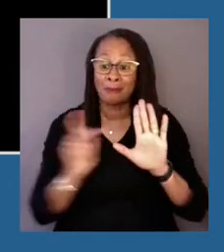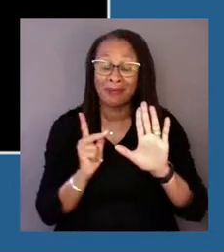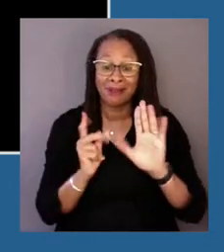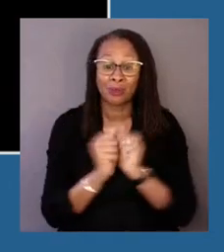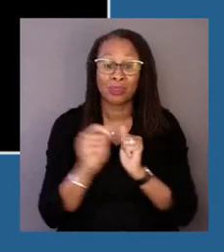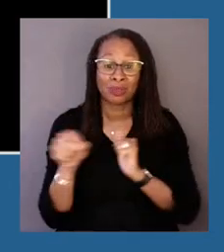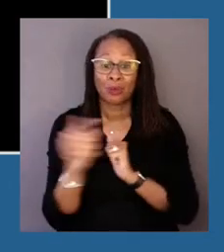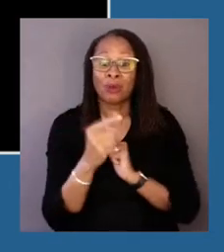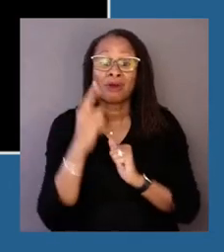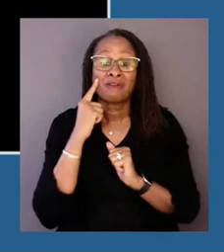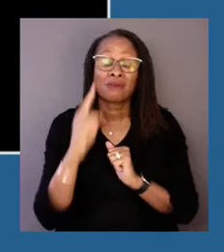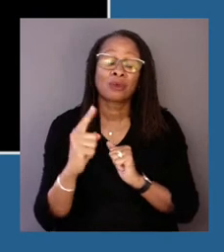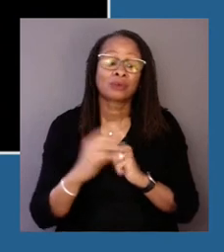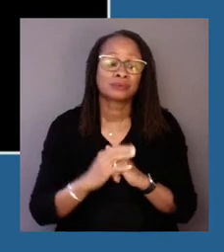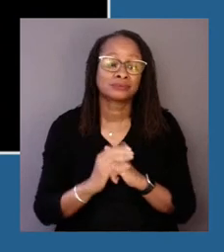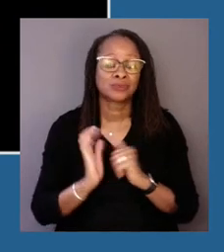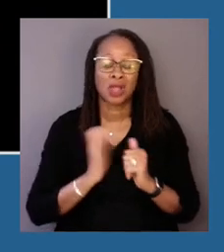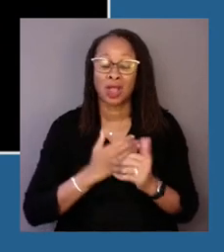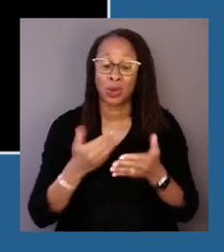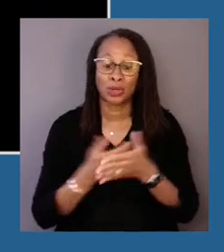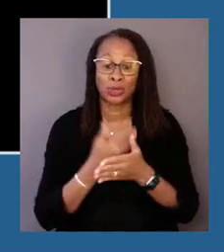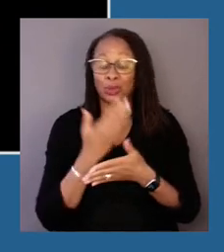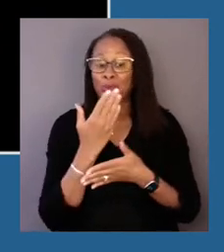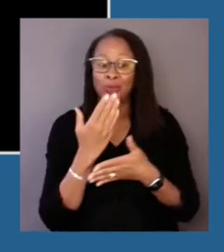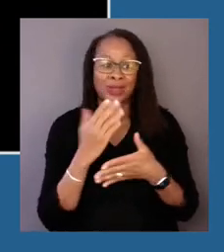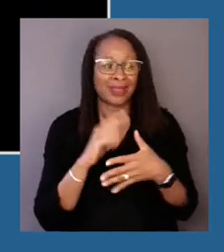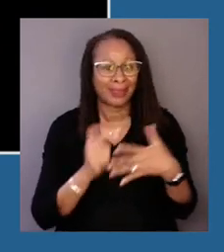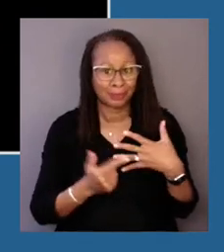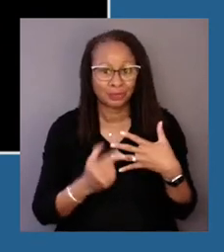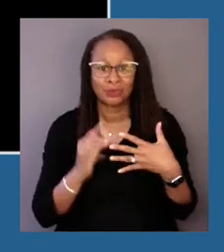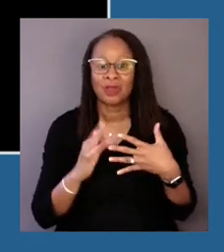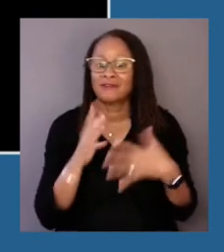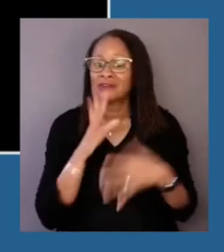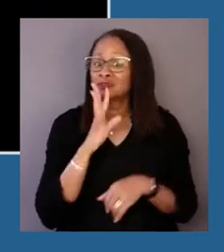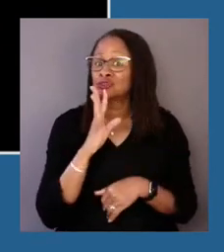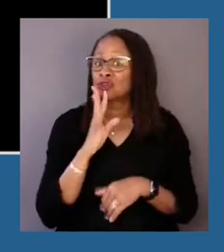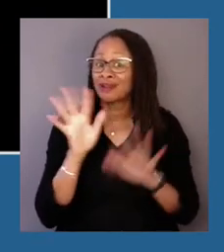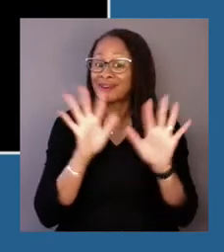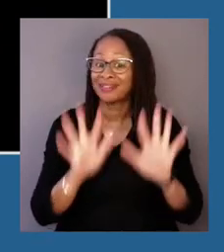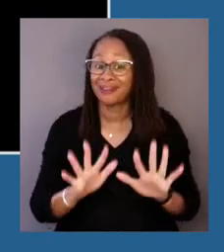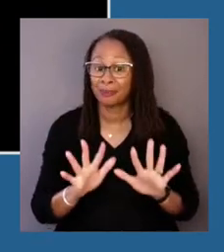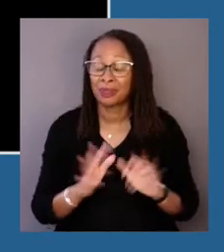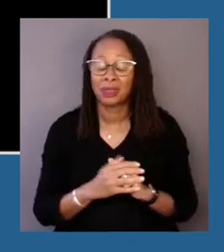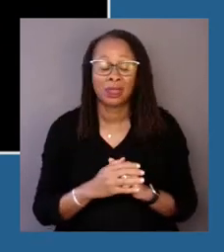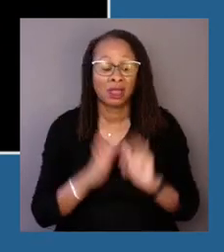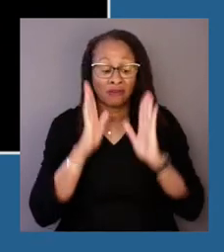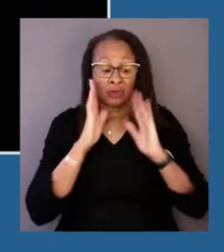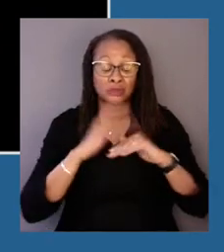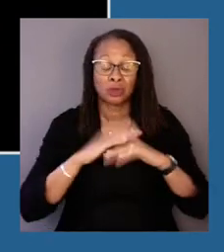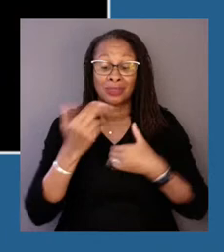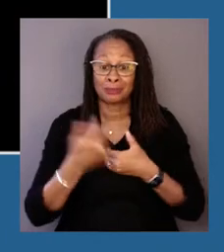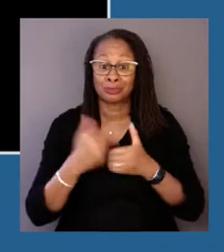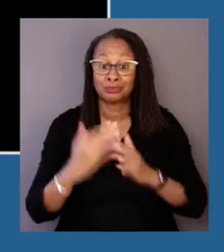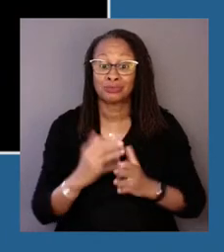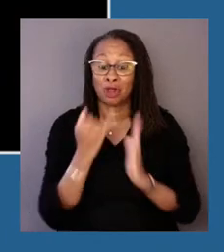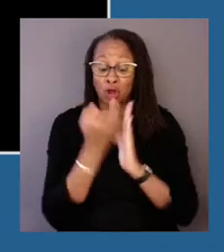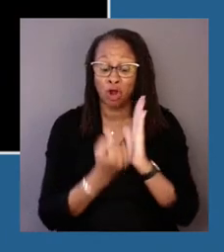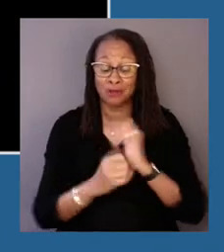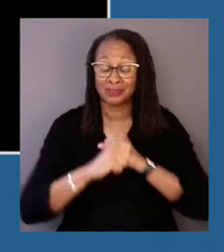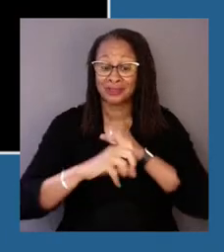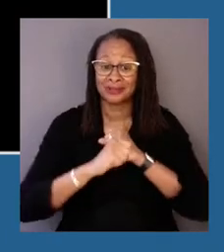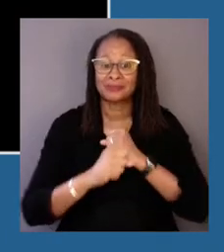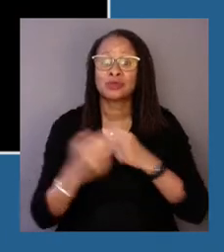for our new episode of Talking Climate, this time focused on the participatory arts campaign Beyond